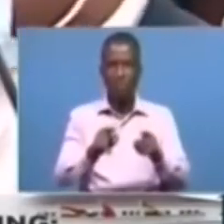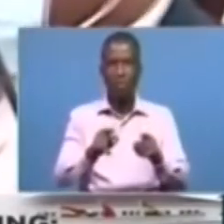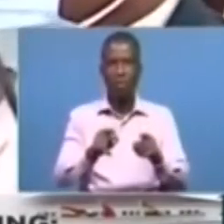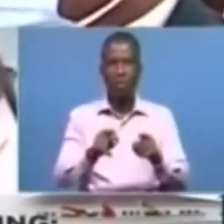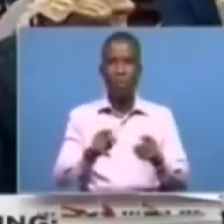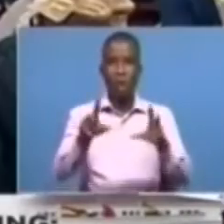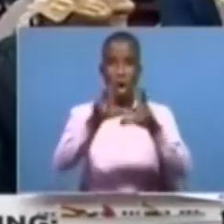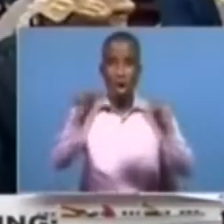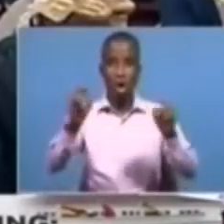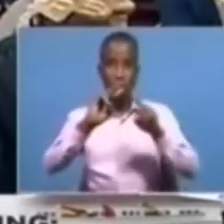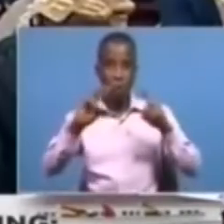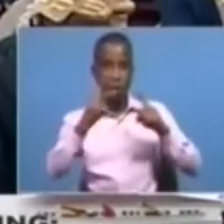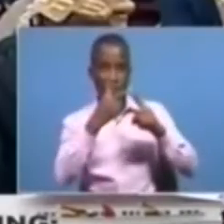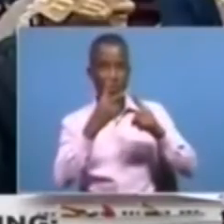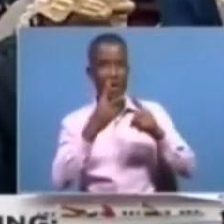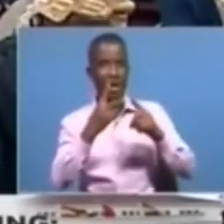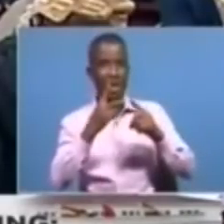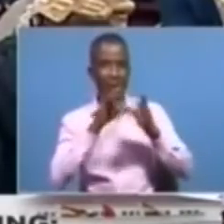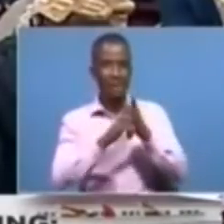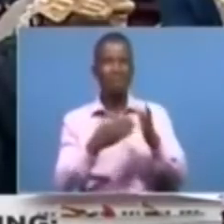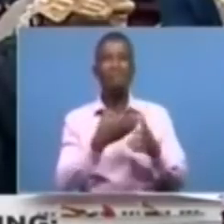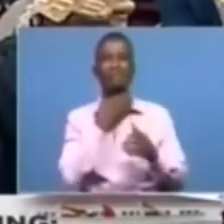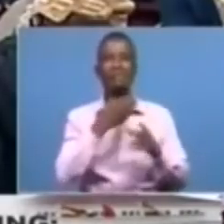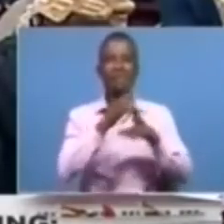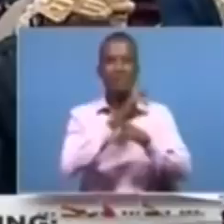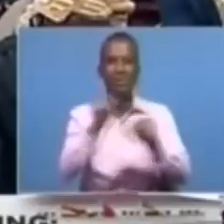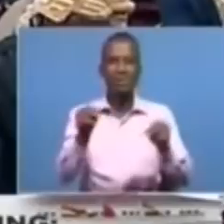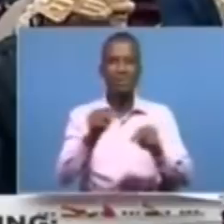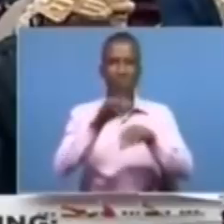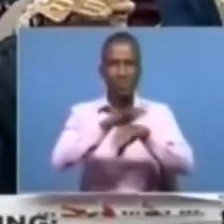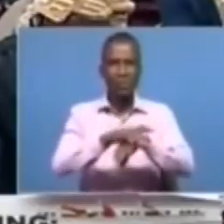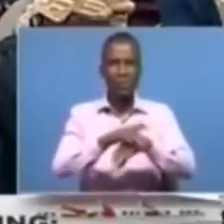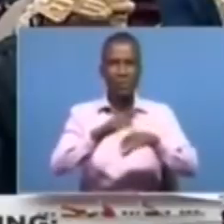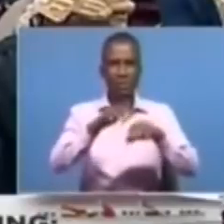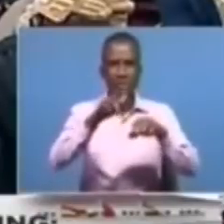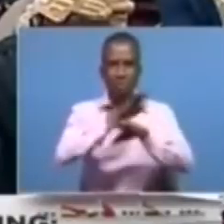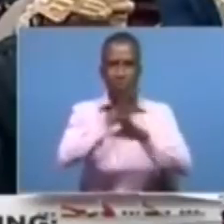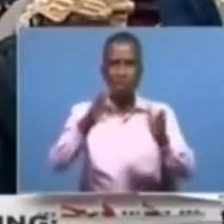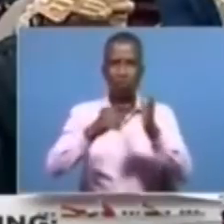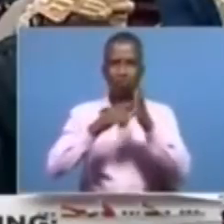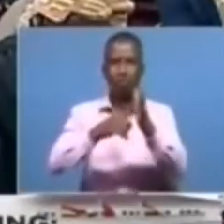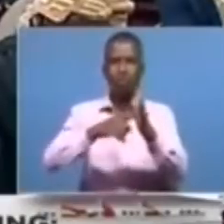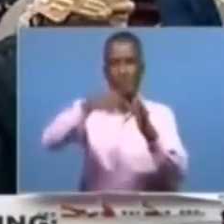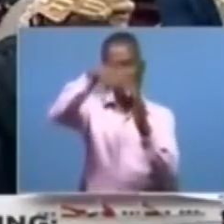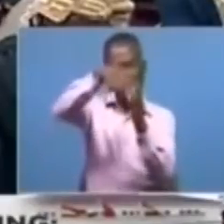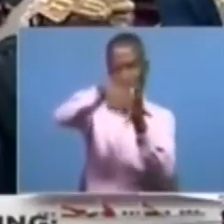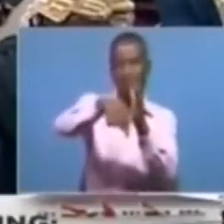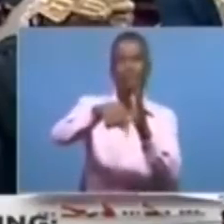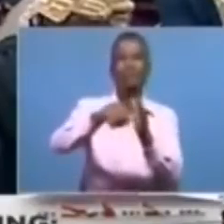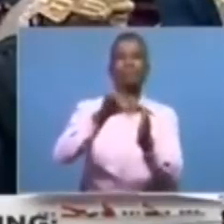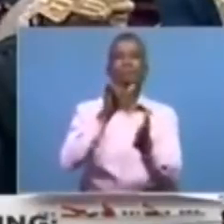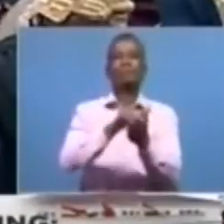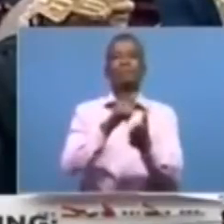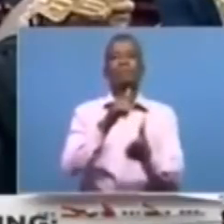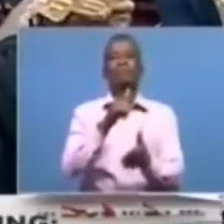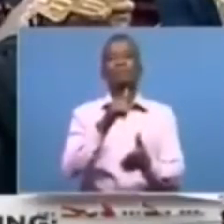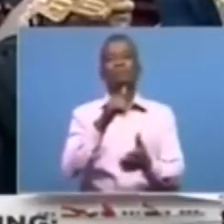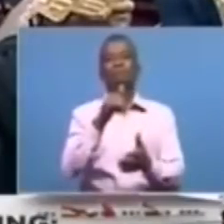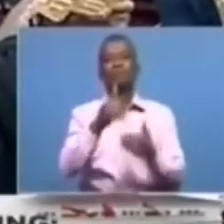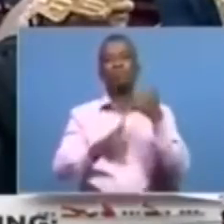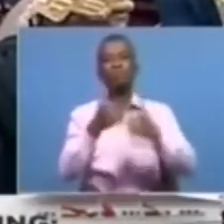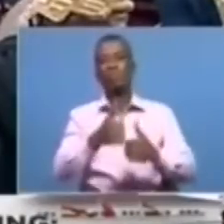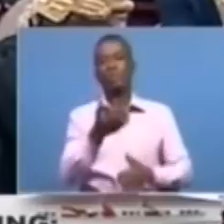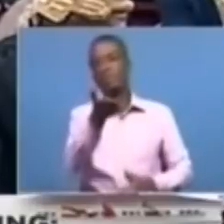no reference to a statute which is binding on your lordships, we do not need to show further that there is a miscarriage of justice.